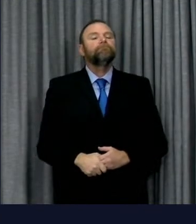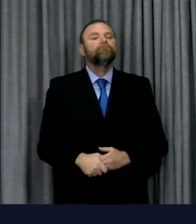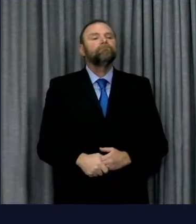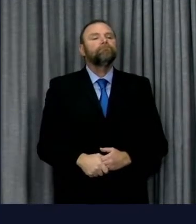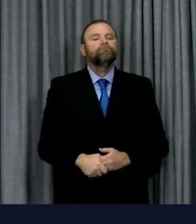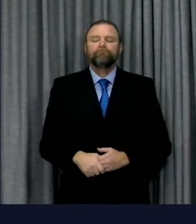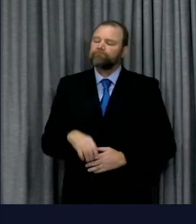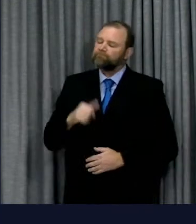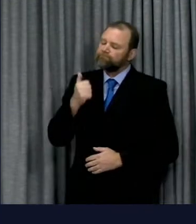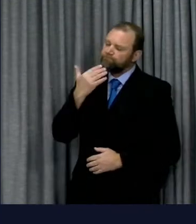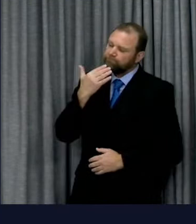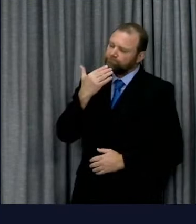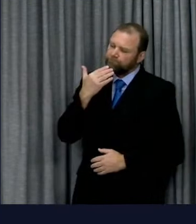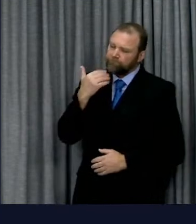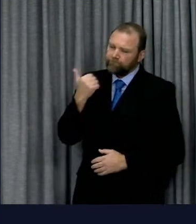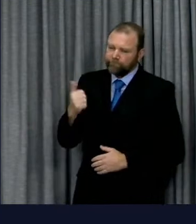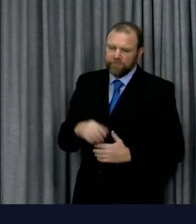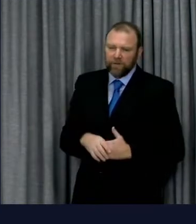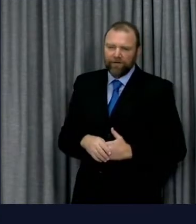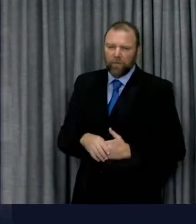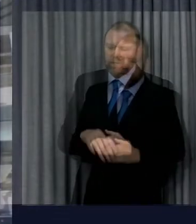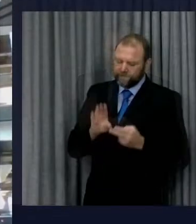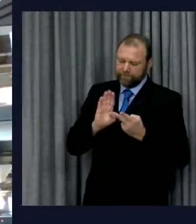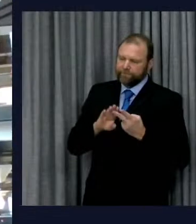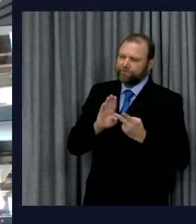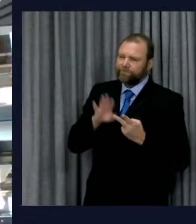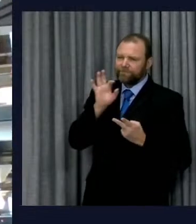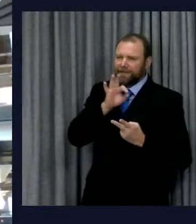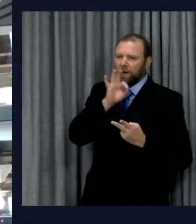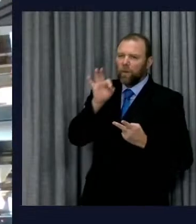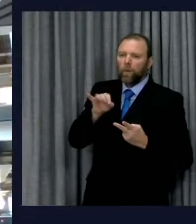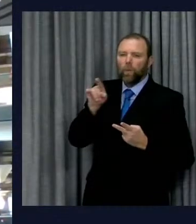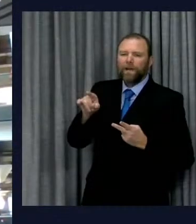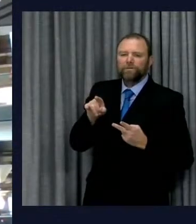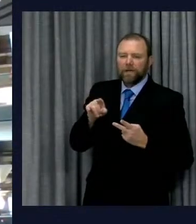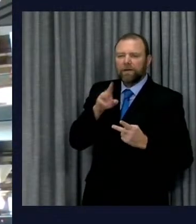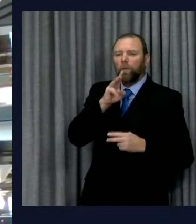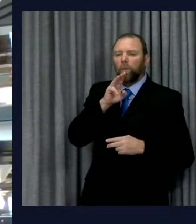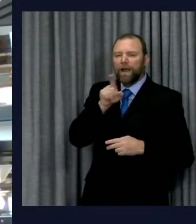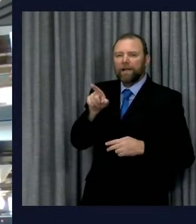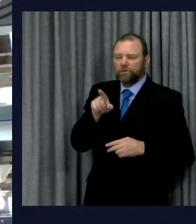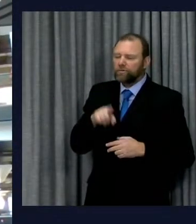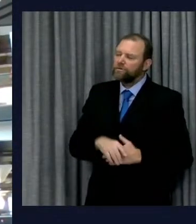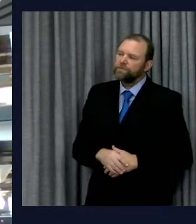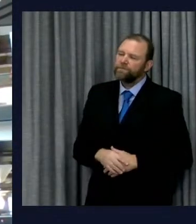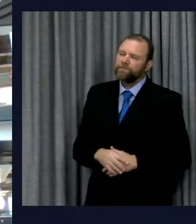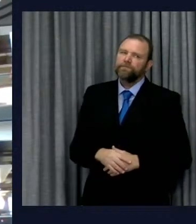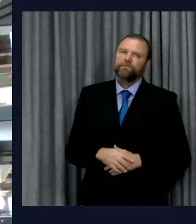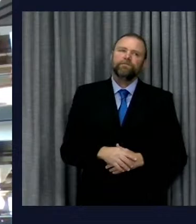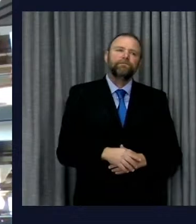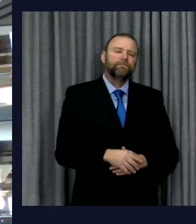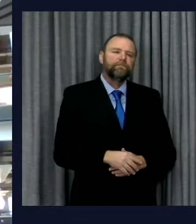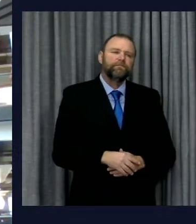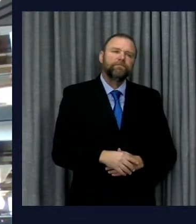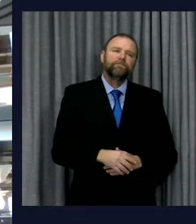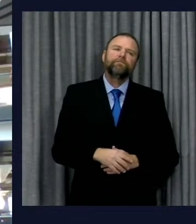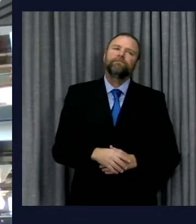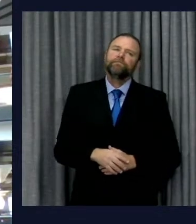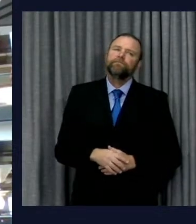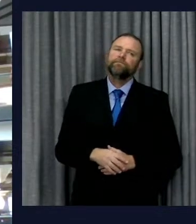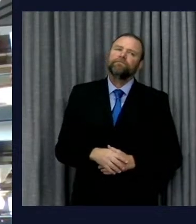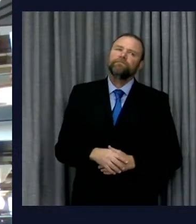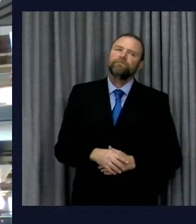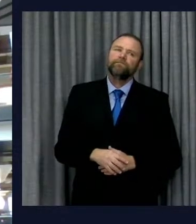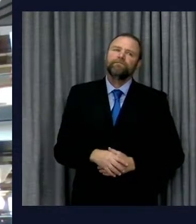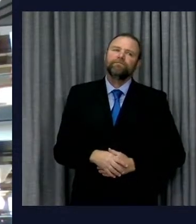Diolch yn fawr, Prif Weinidog. A cwestiwn bach sydyn arall ar hyd llinellau ddigon tebyg. Gan bod y dystiolaeth nawr ynglyn